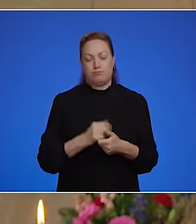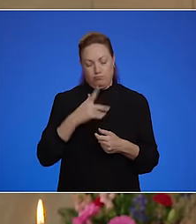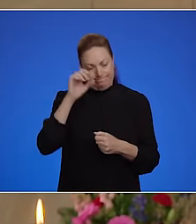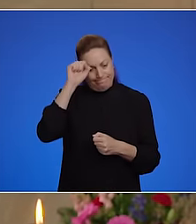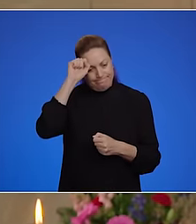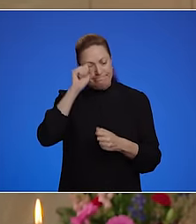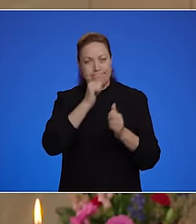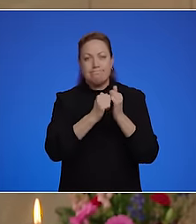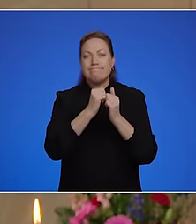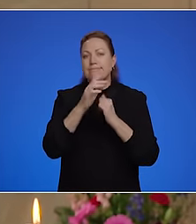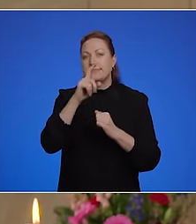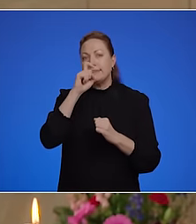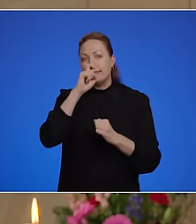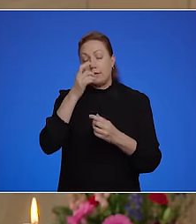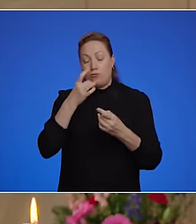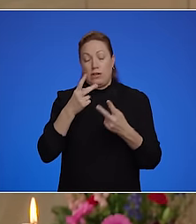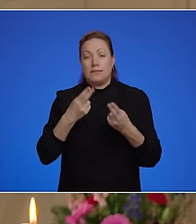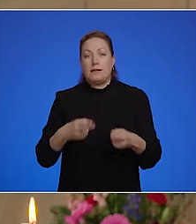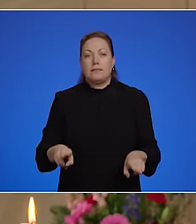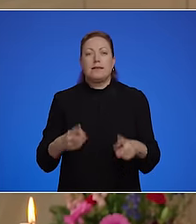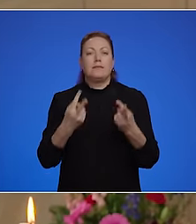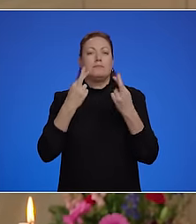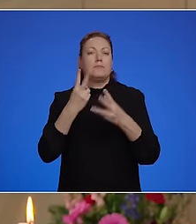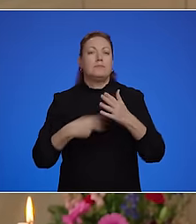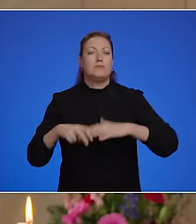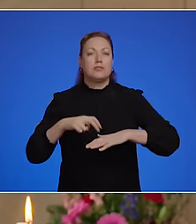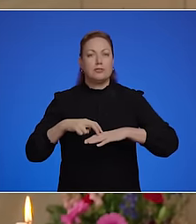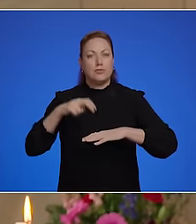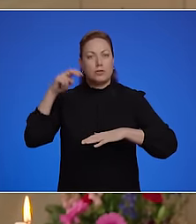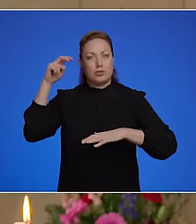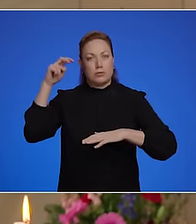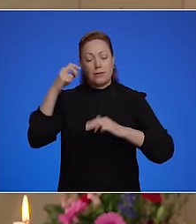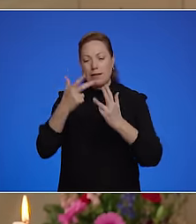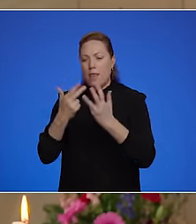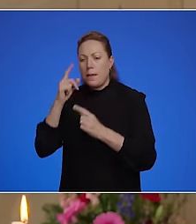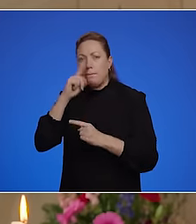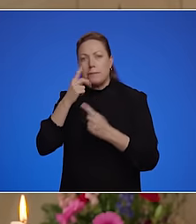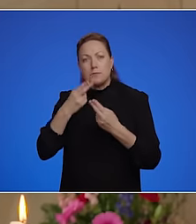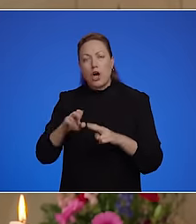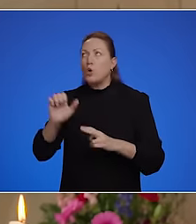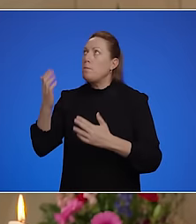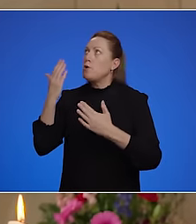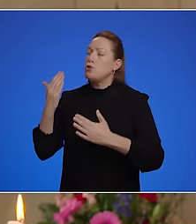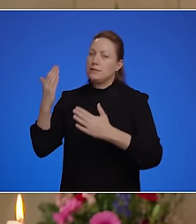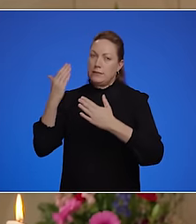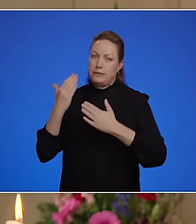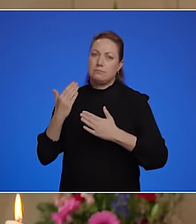Remember also our brothers and sisters who have fallen asleep in the hope of the resurrection, and all who have died in your